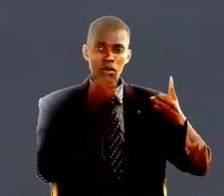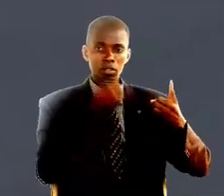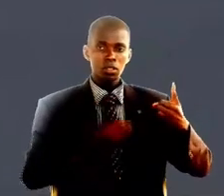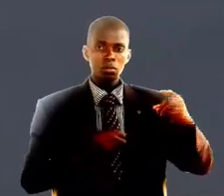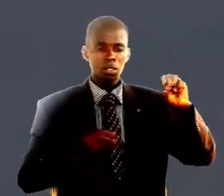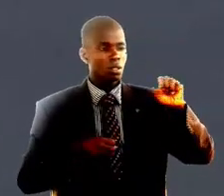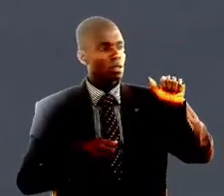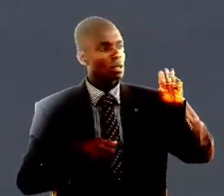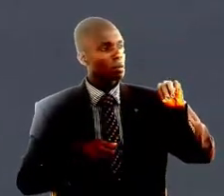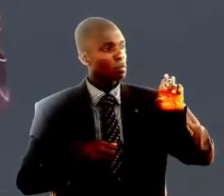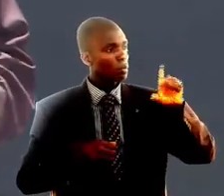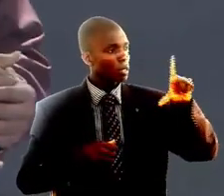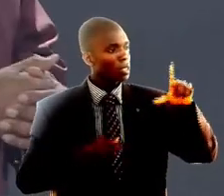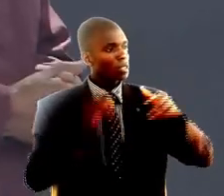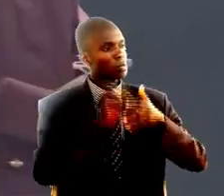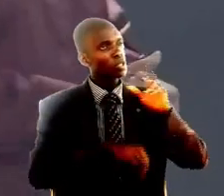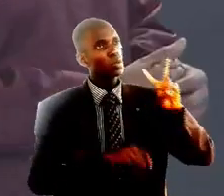chapter 2,